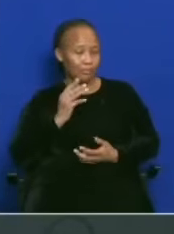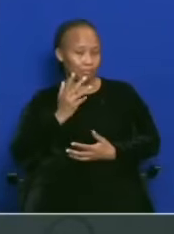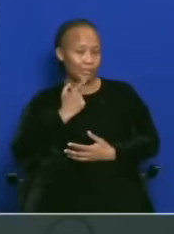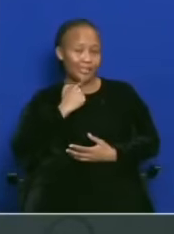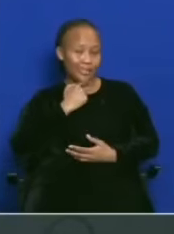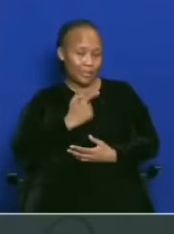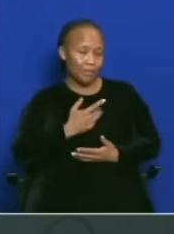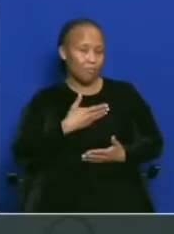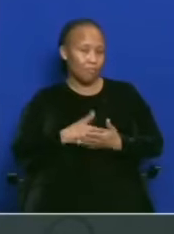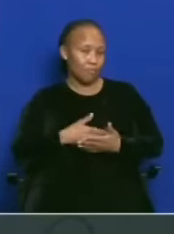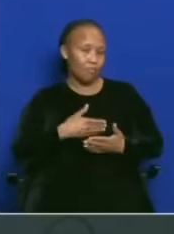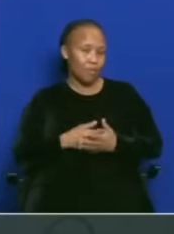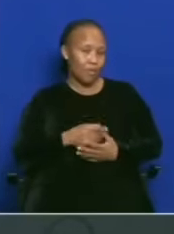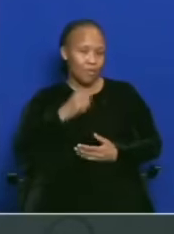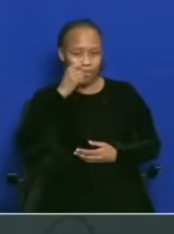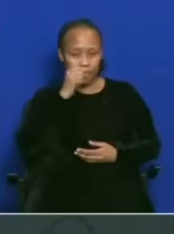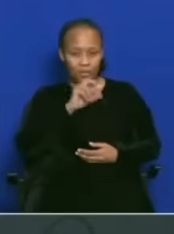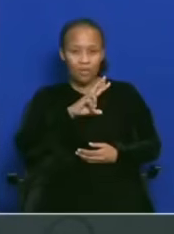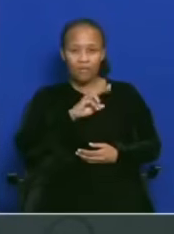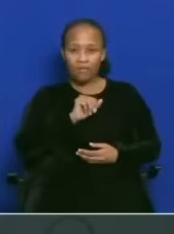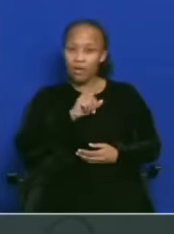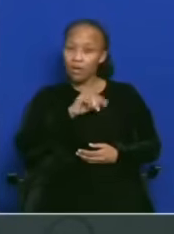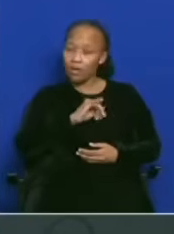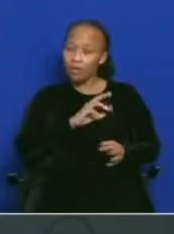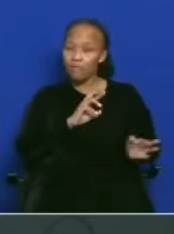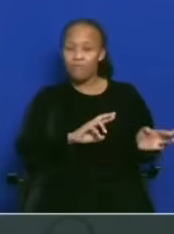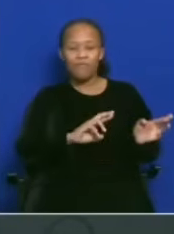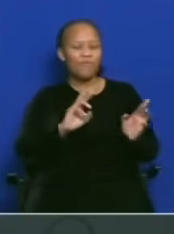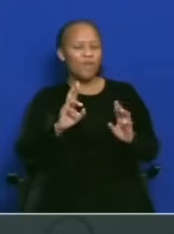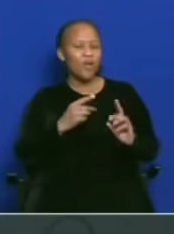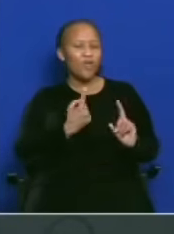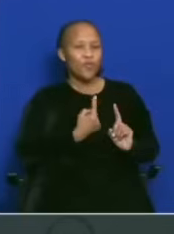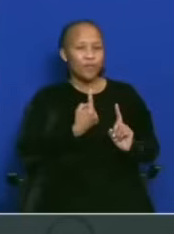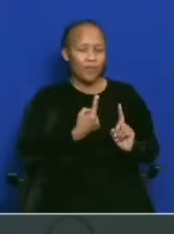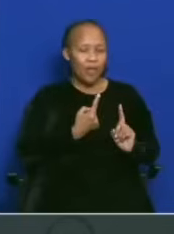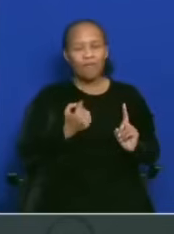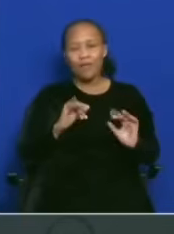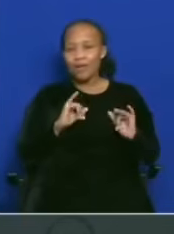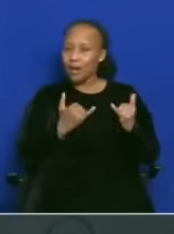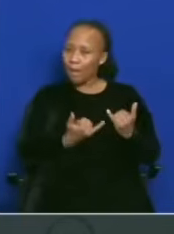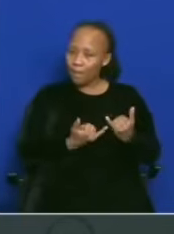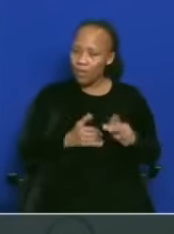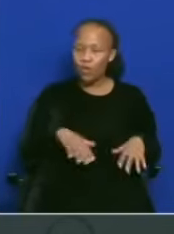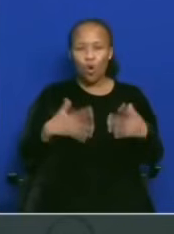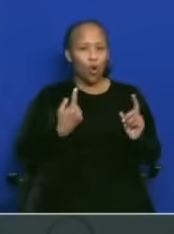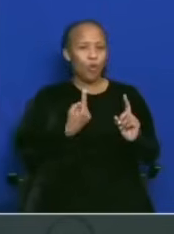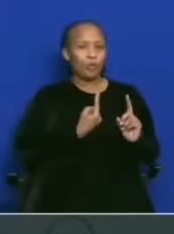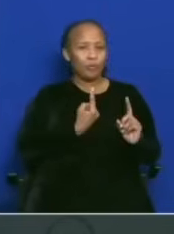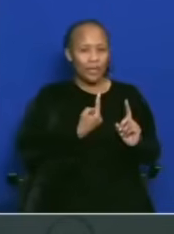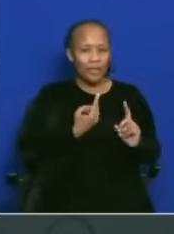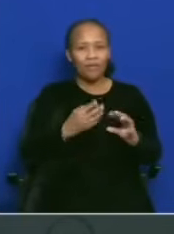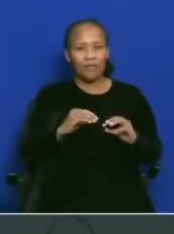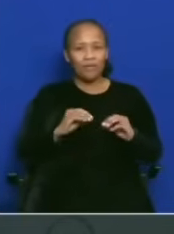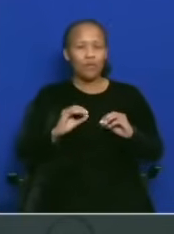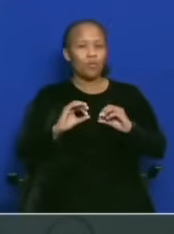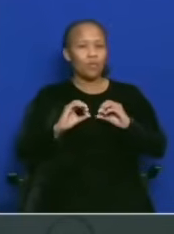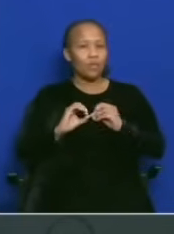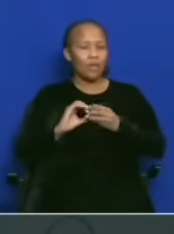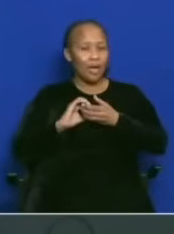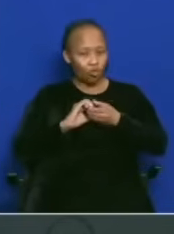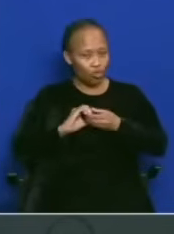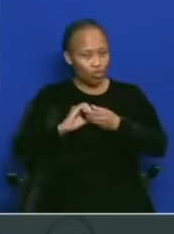is referring to himself and his company, or to himself and his associates, excluding General